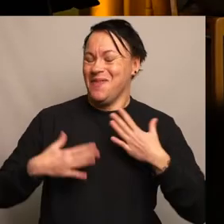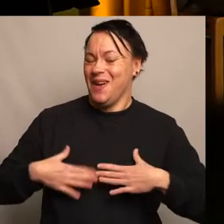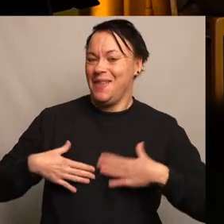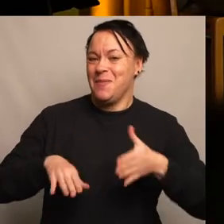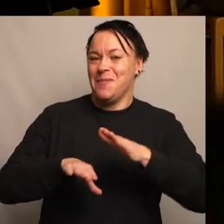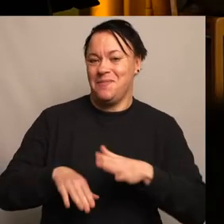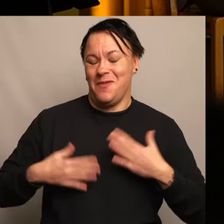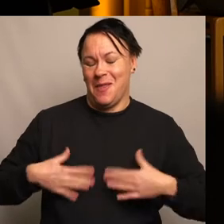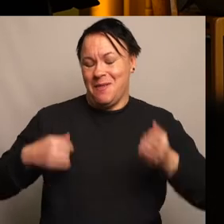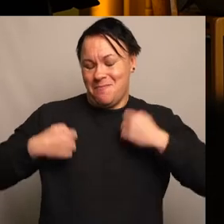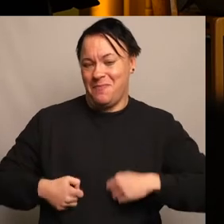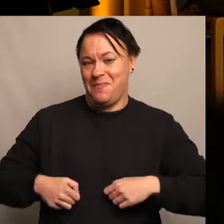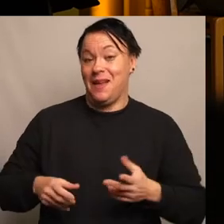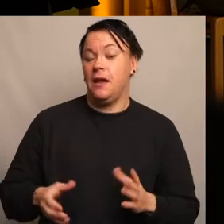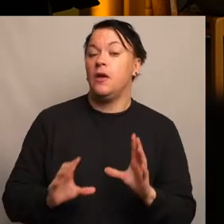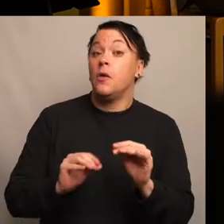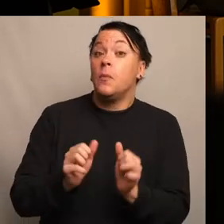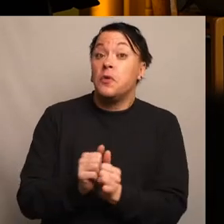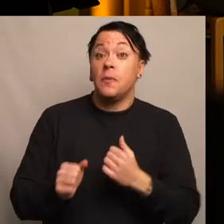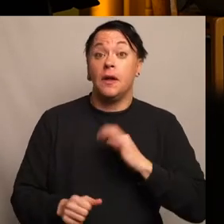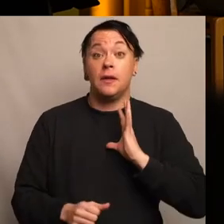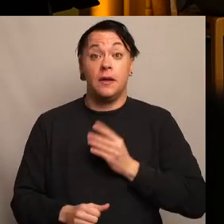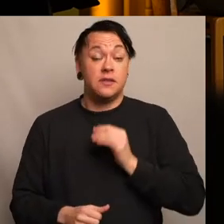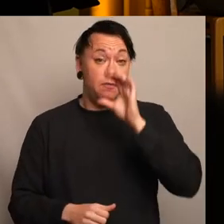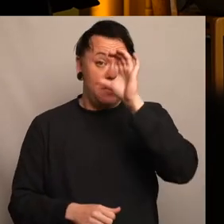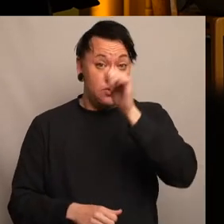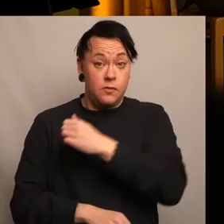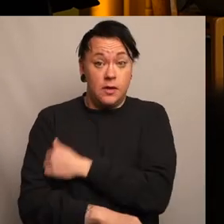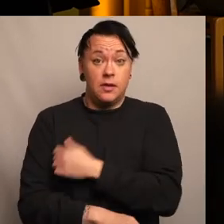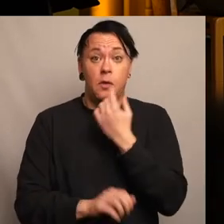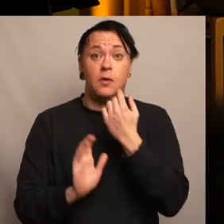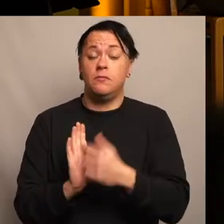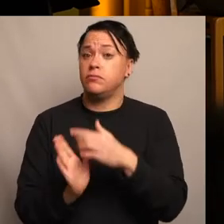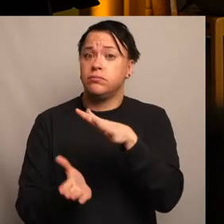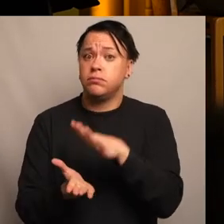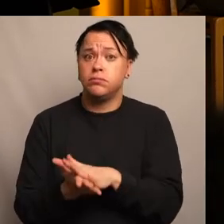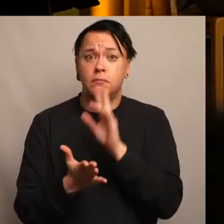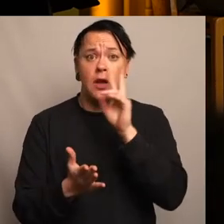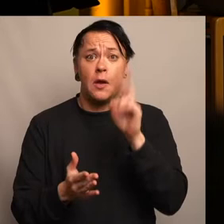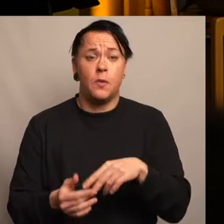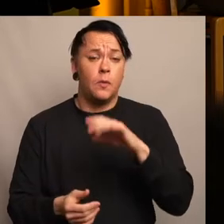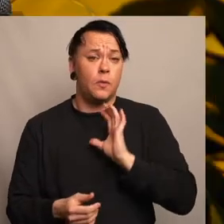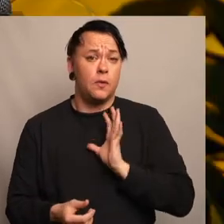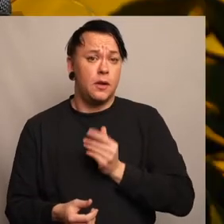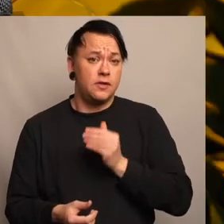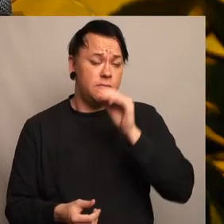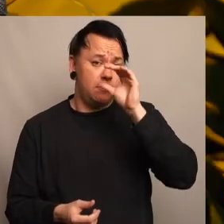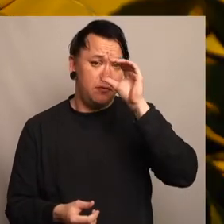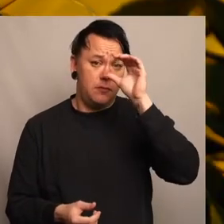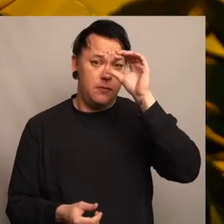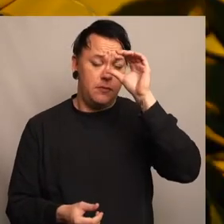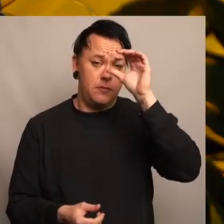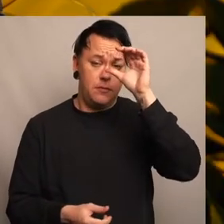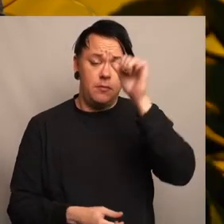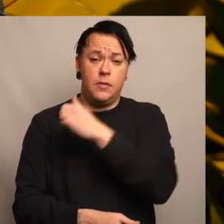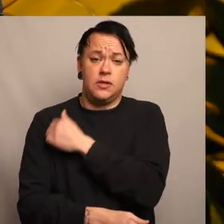But yeah, like for example, like I'm a trans masculine person, like I've never seen photos or videos of people wearing a binder and